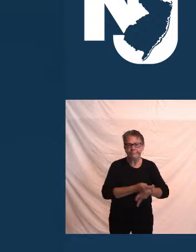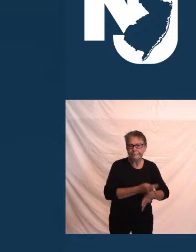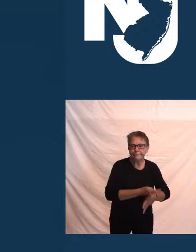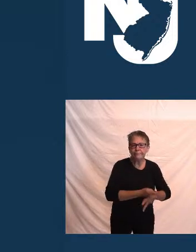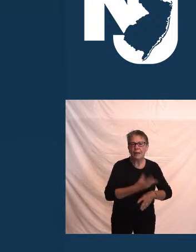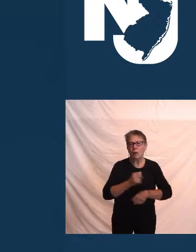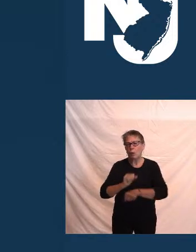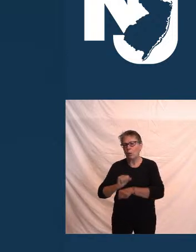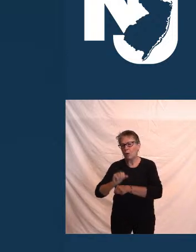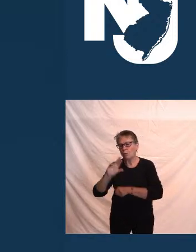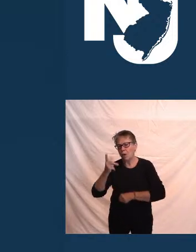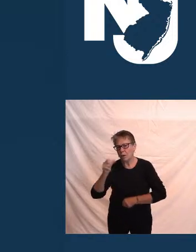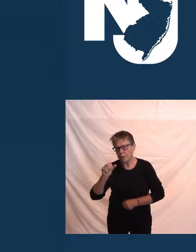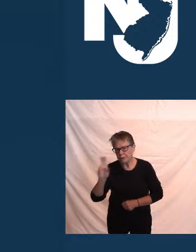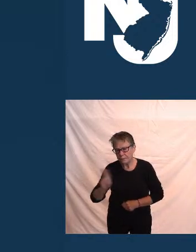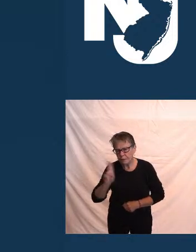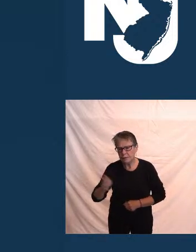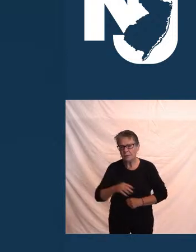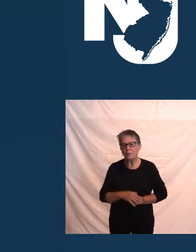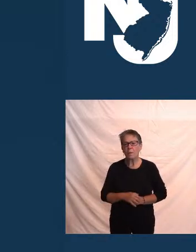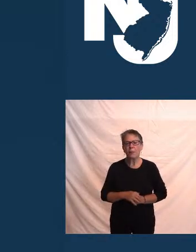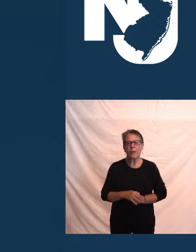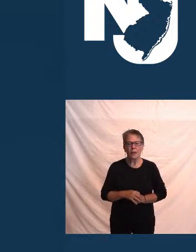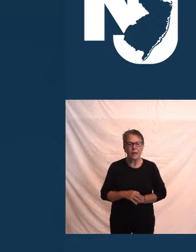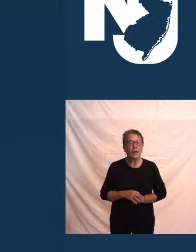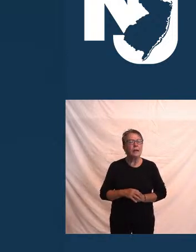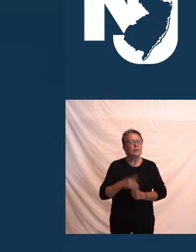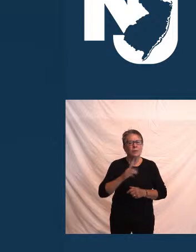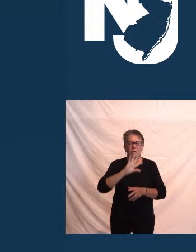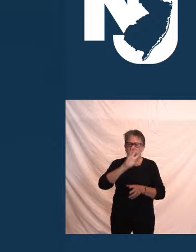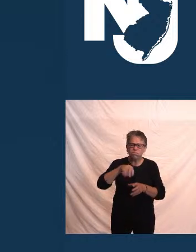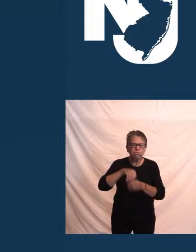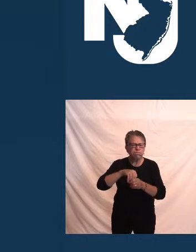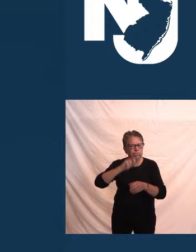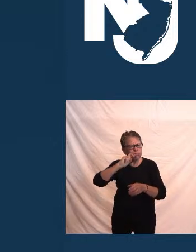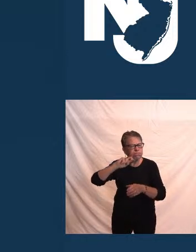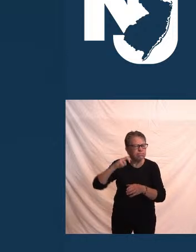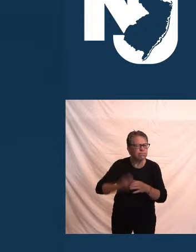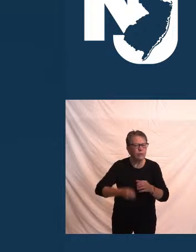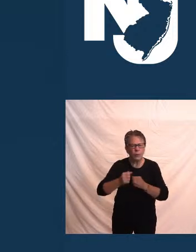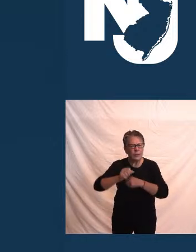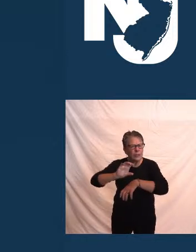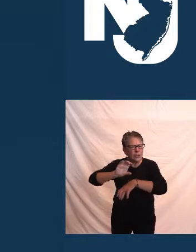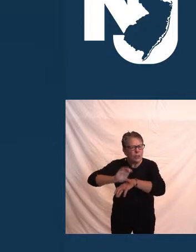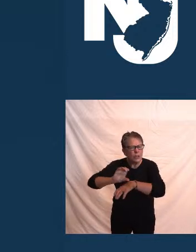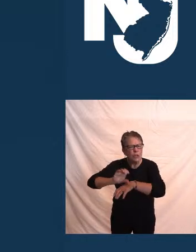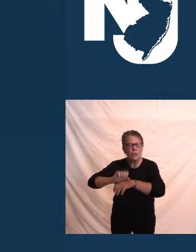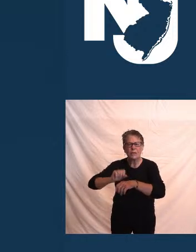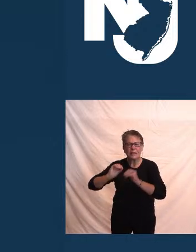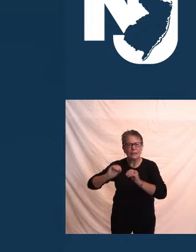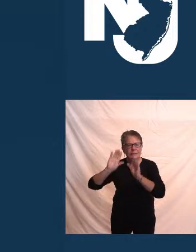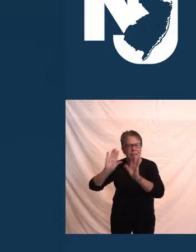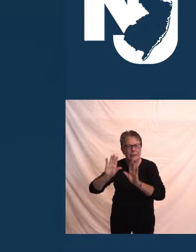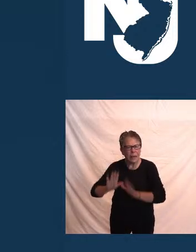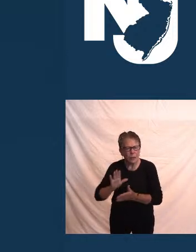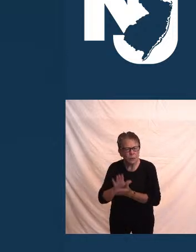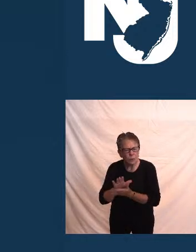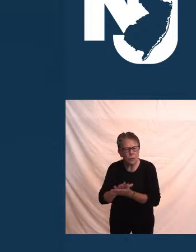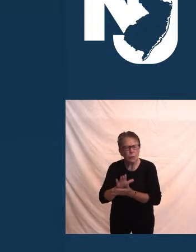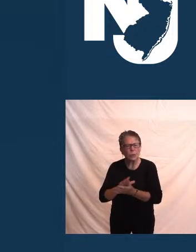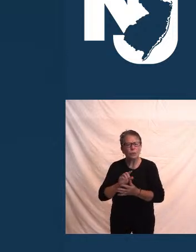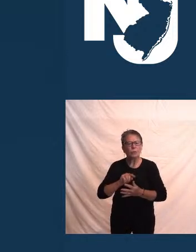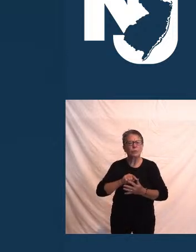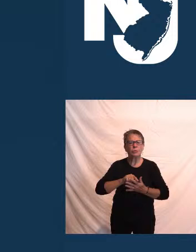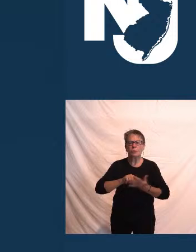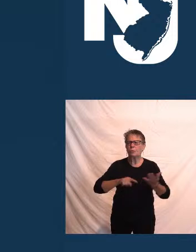Church, and when both Bobby and his late brother Victor were younger, she was an active swim mom with the Village Recreation Swim